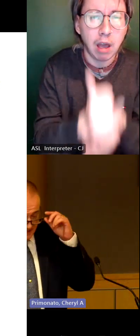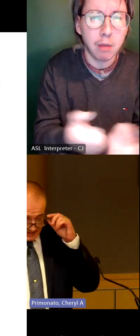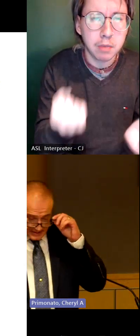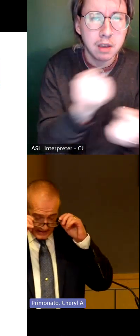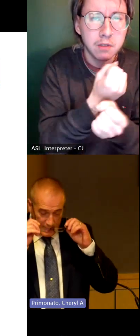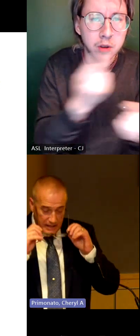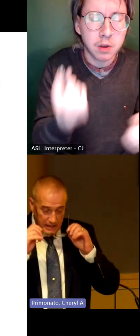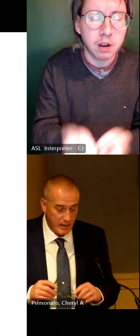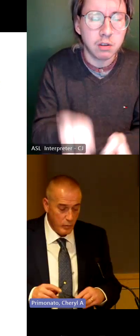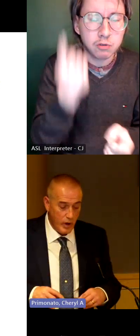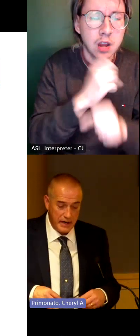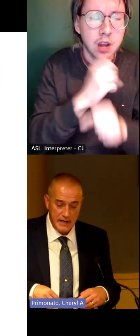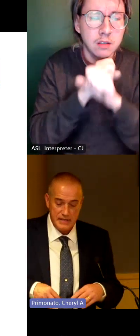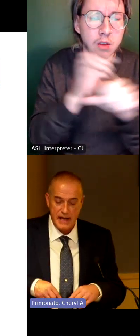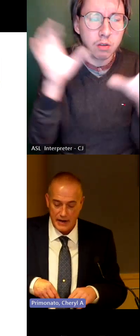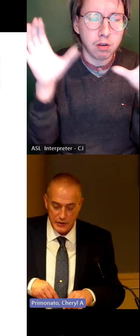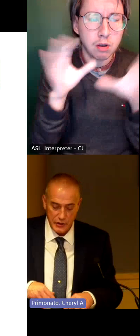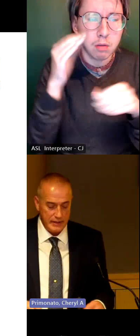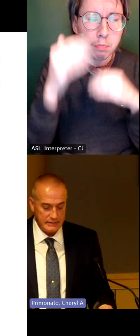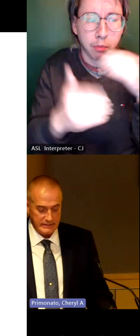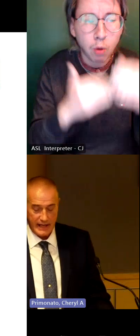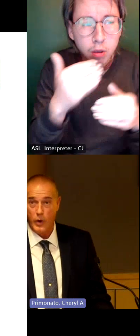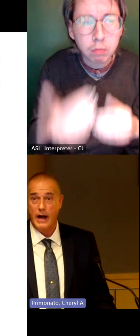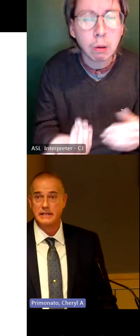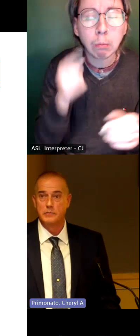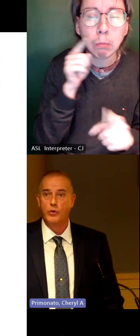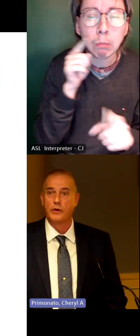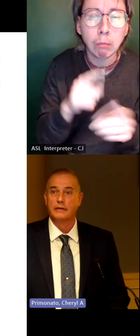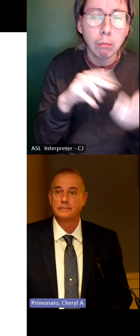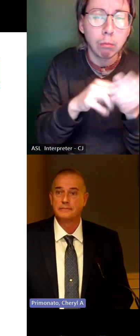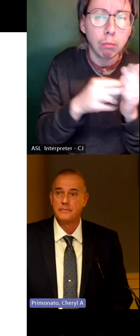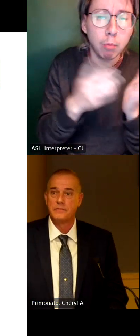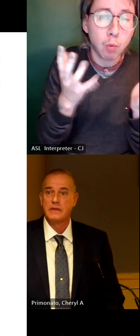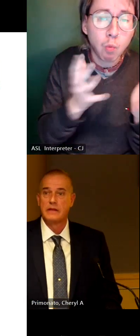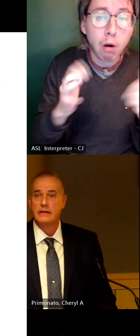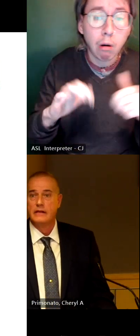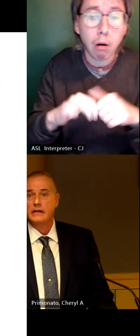certification process, what it is, how to do it, and why it's important.